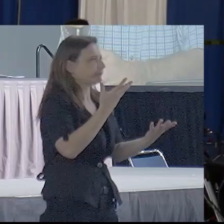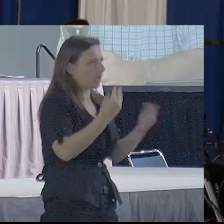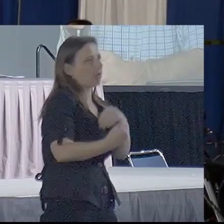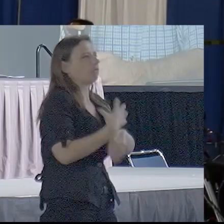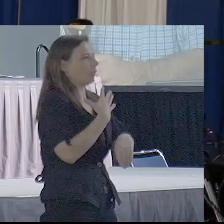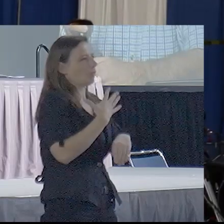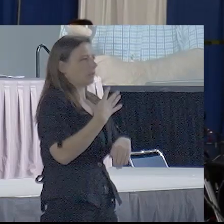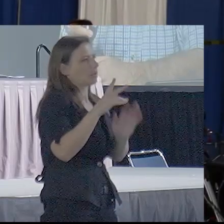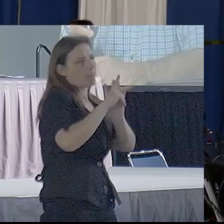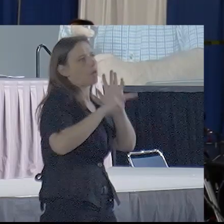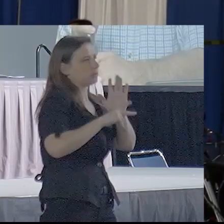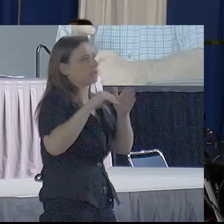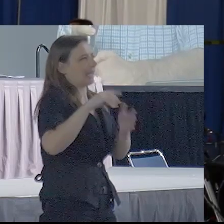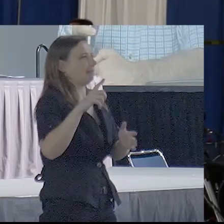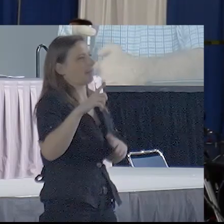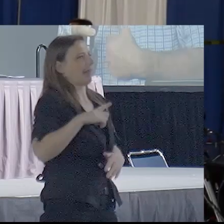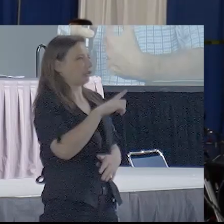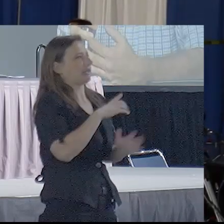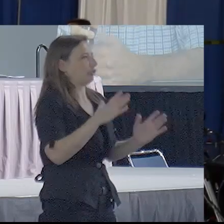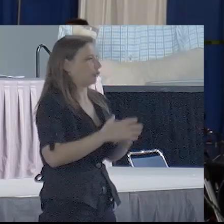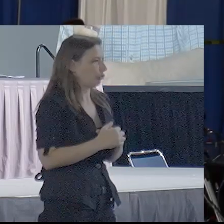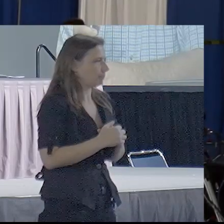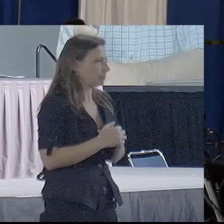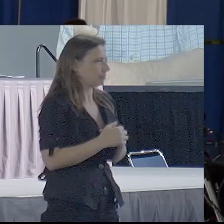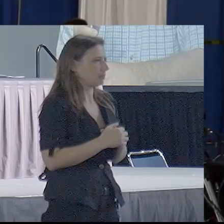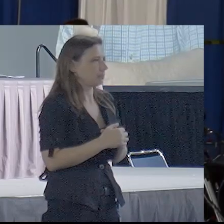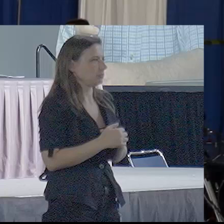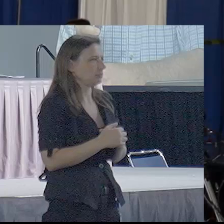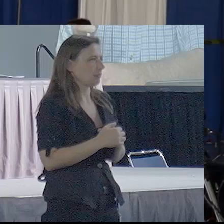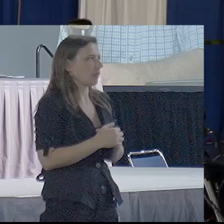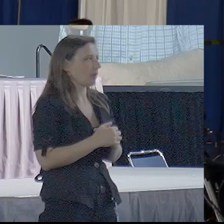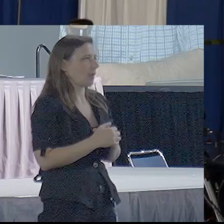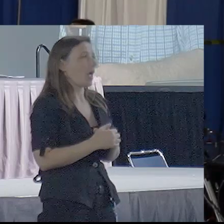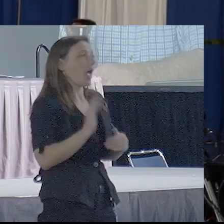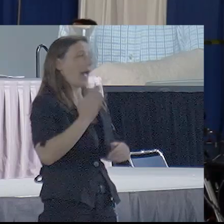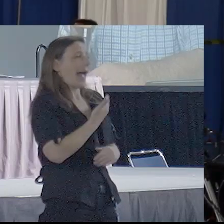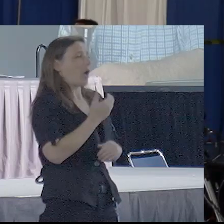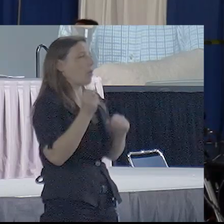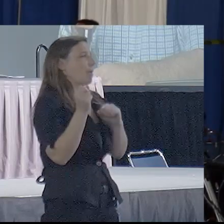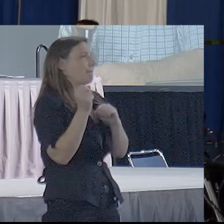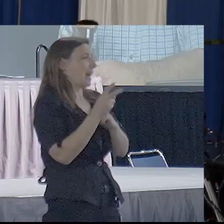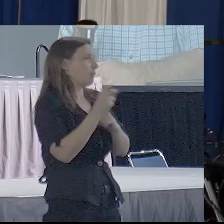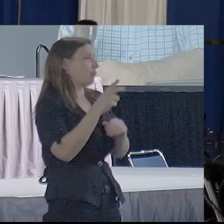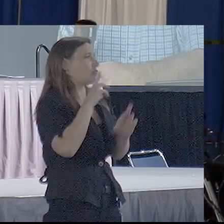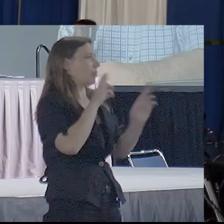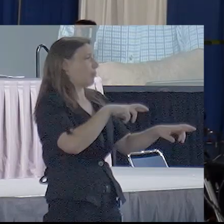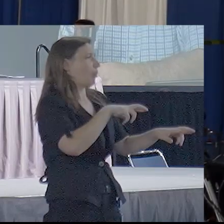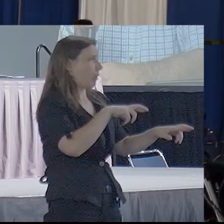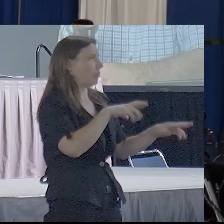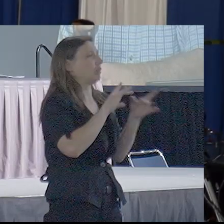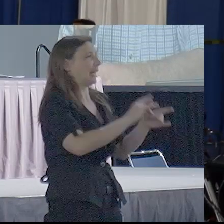bring to the Texas legislature. There's a pretty substantial section of our biennial report to the legislature on